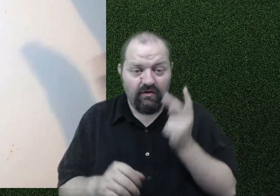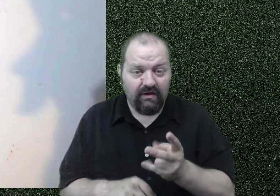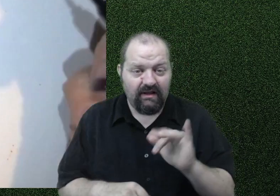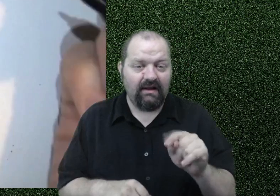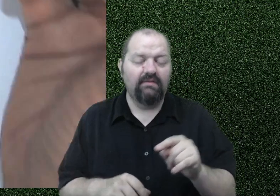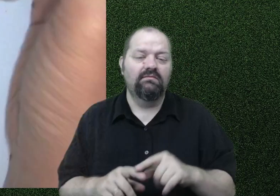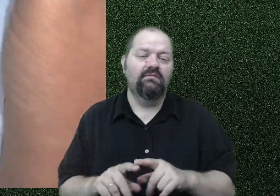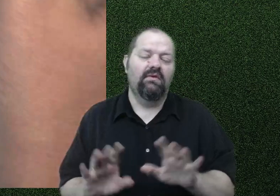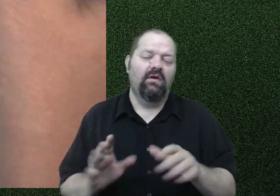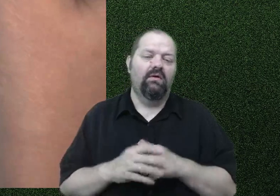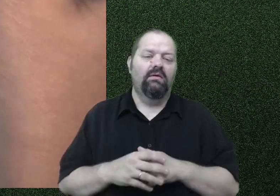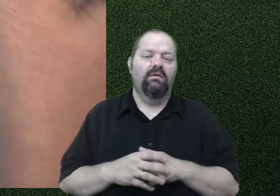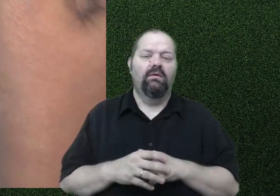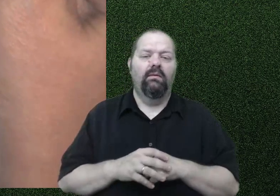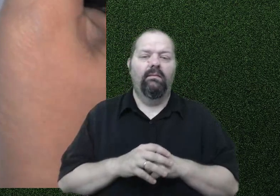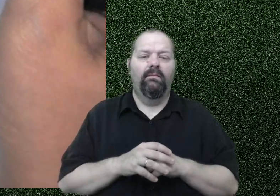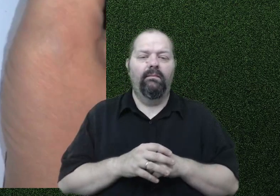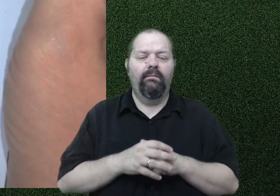something like this.